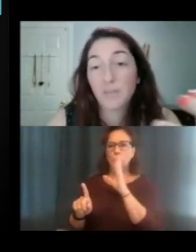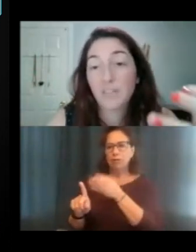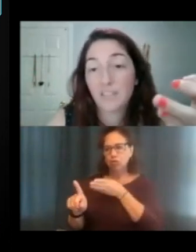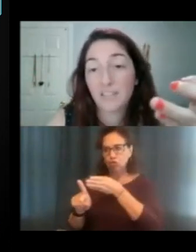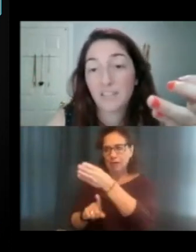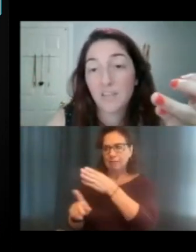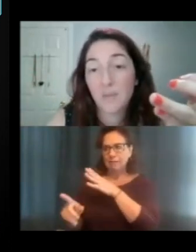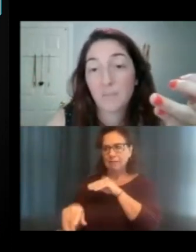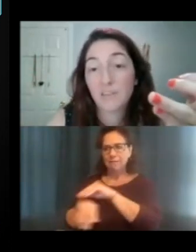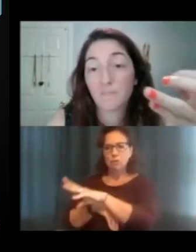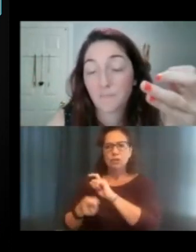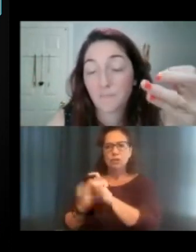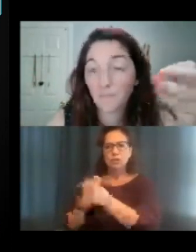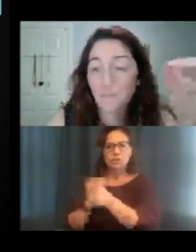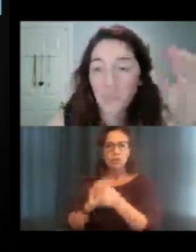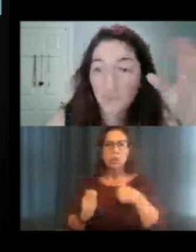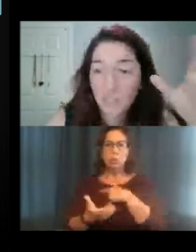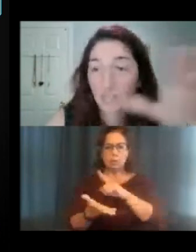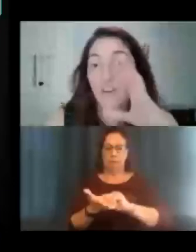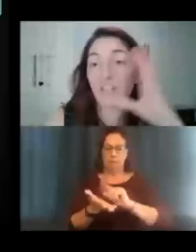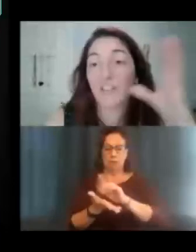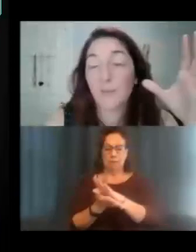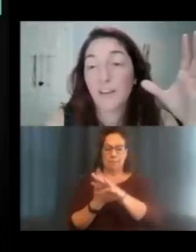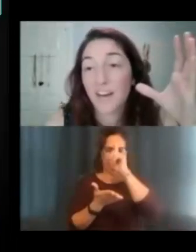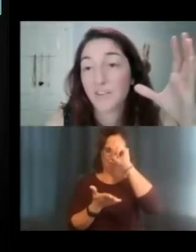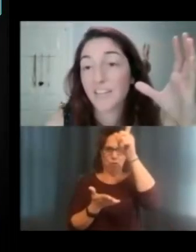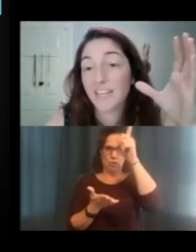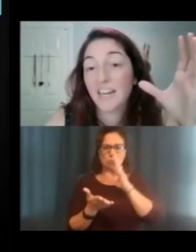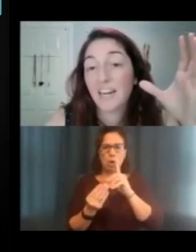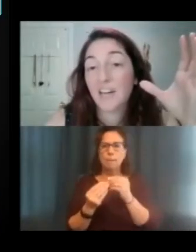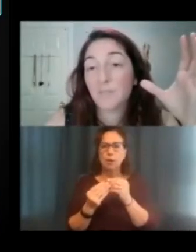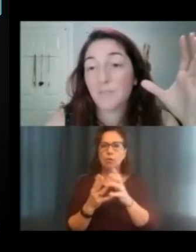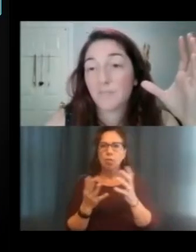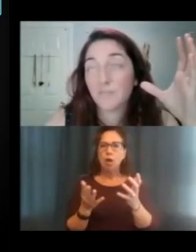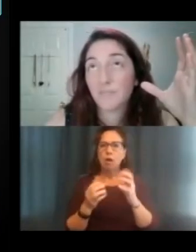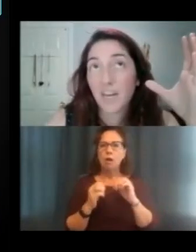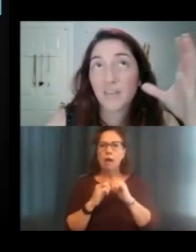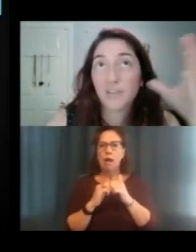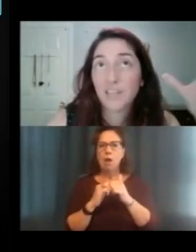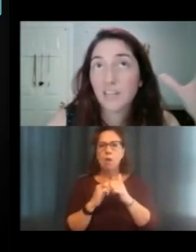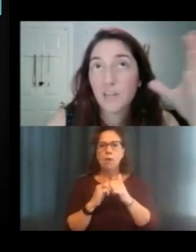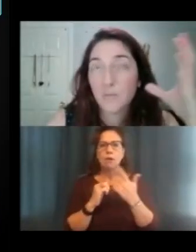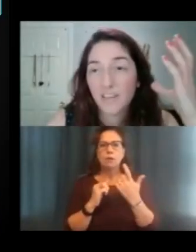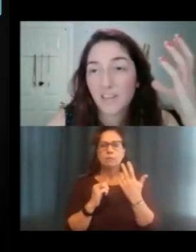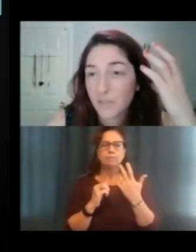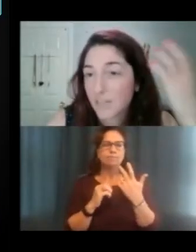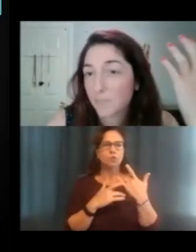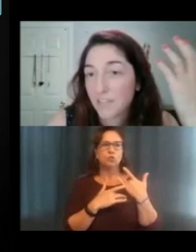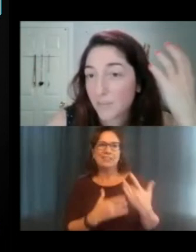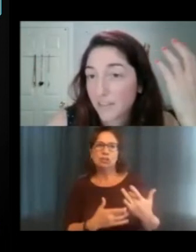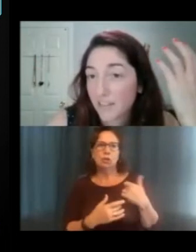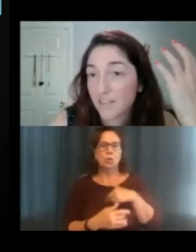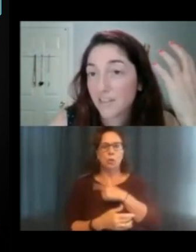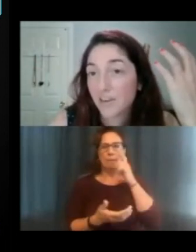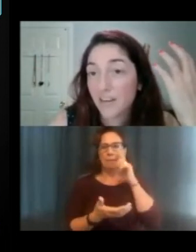And we published this theory paper, which just talks a lot about how kind of traditionally we think of dreams as